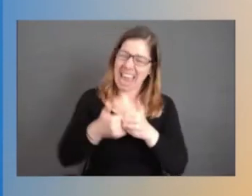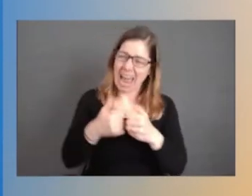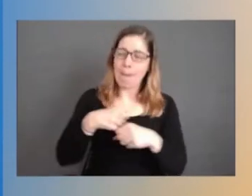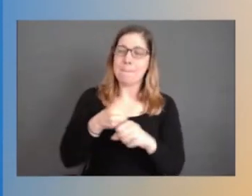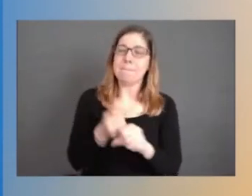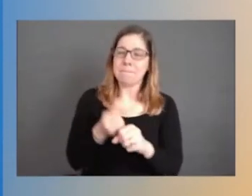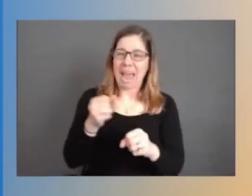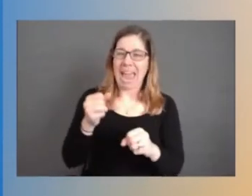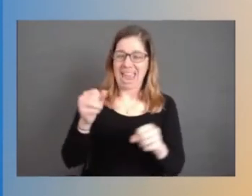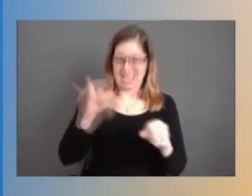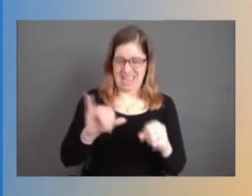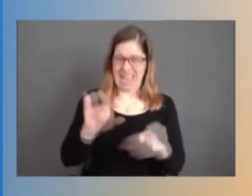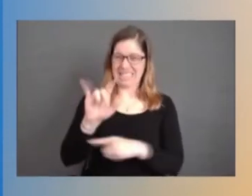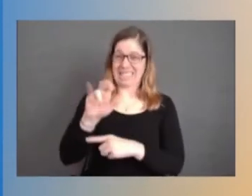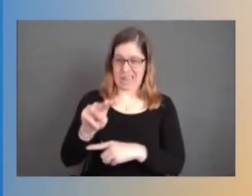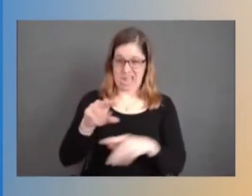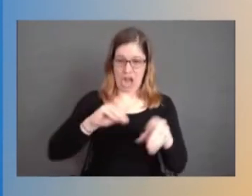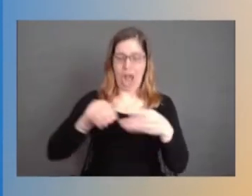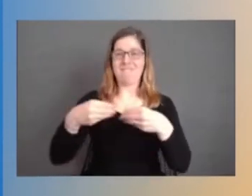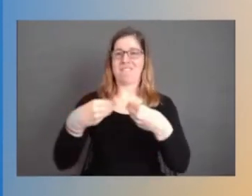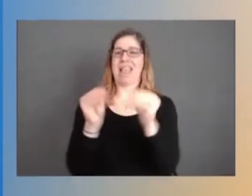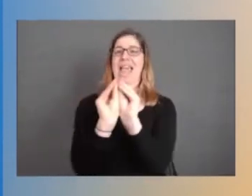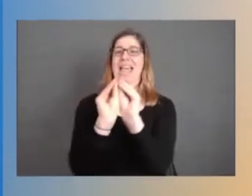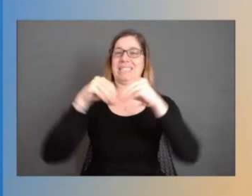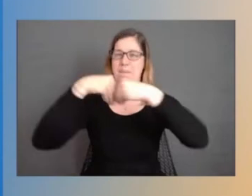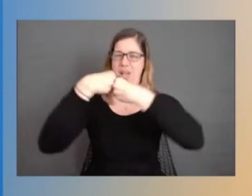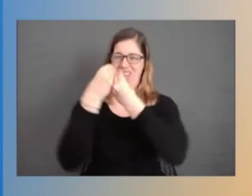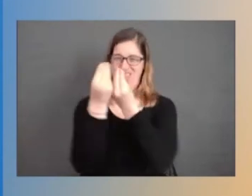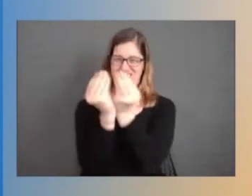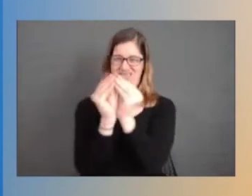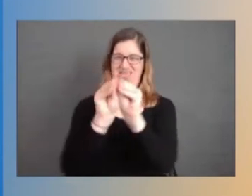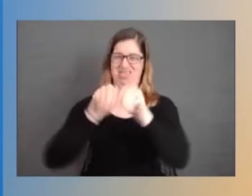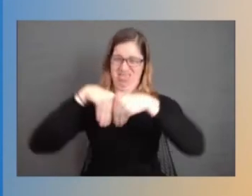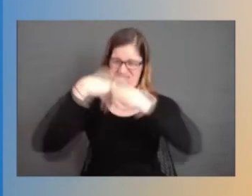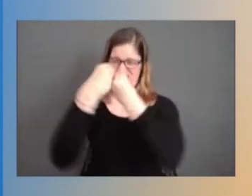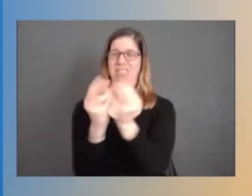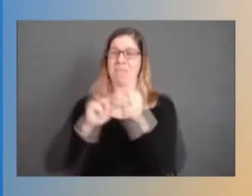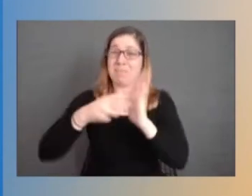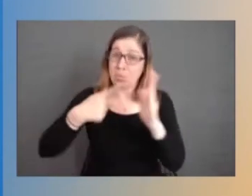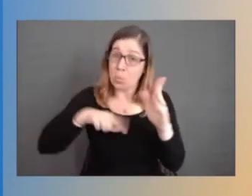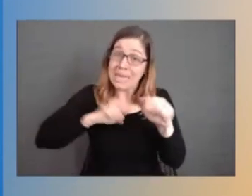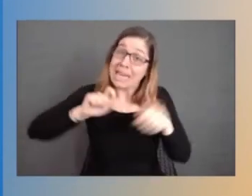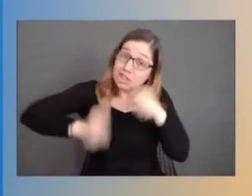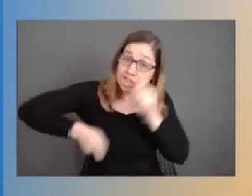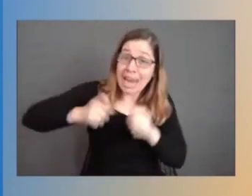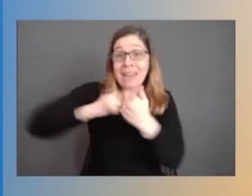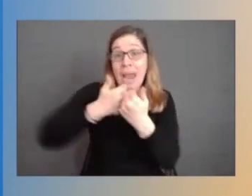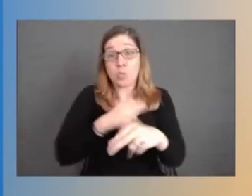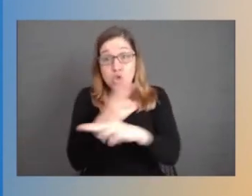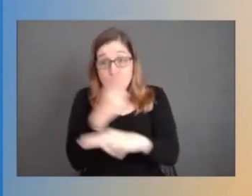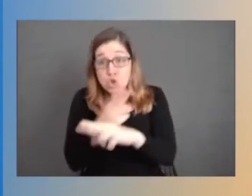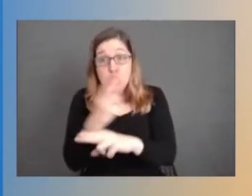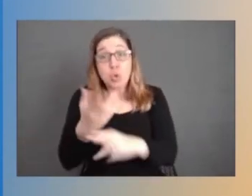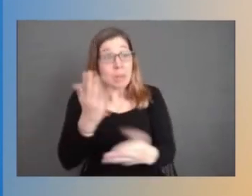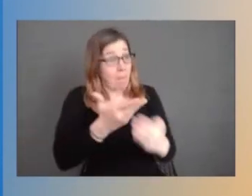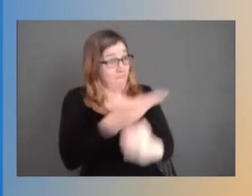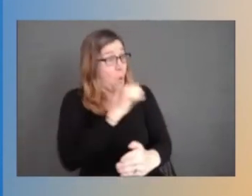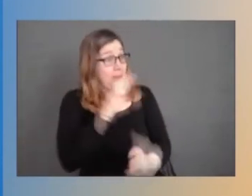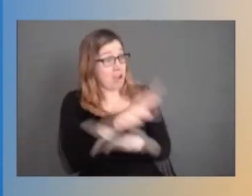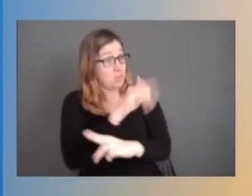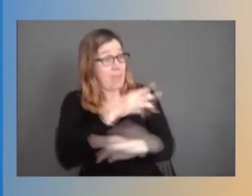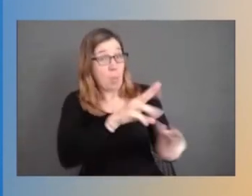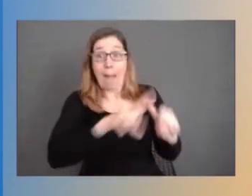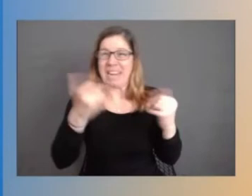so that over time we can actually change what we're doing with it, and we actually can do things that we didn't necessarily start out thinking that we were going to